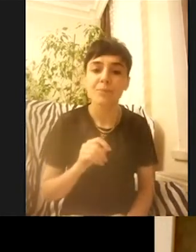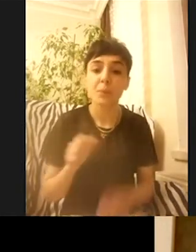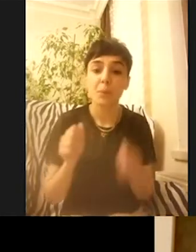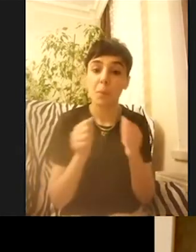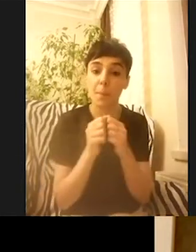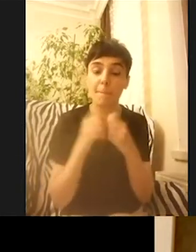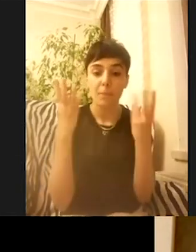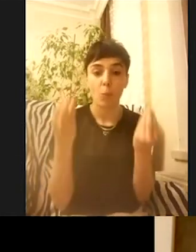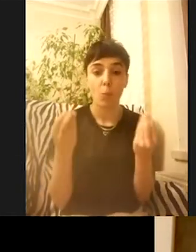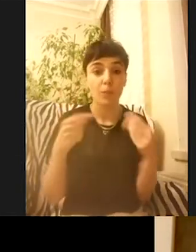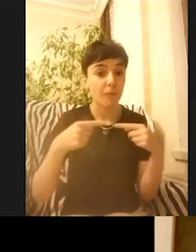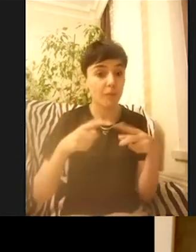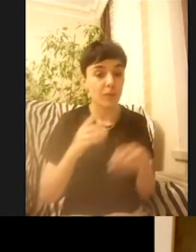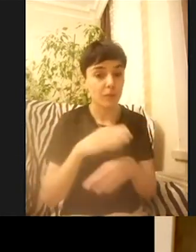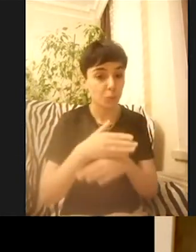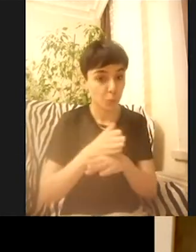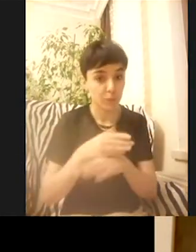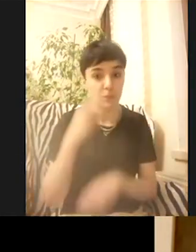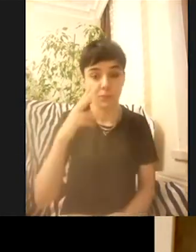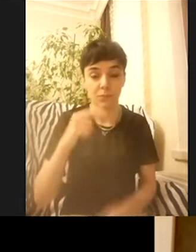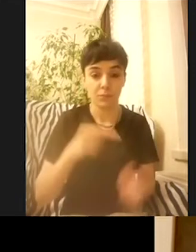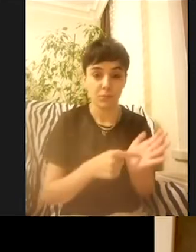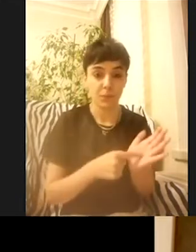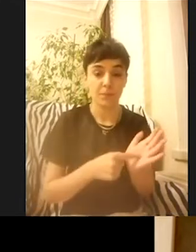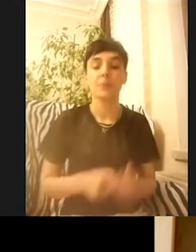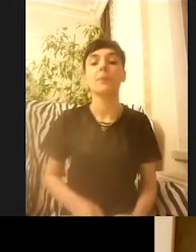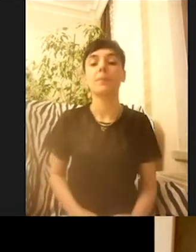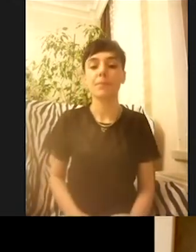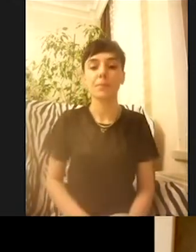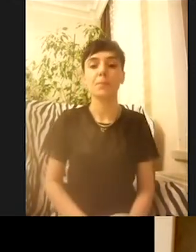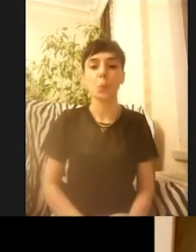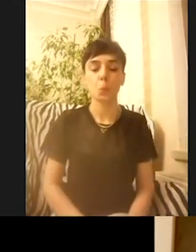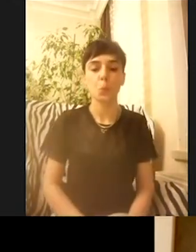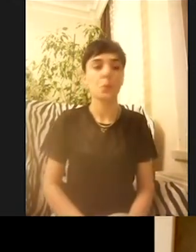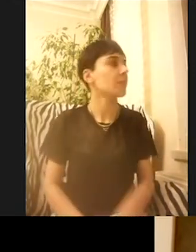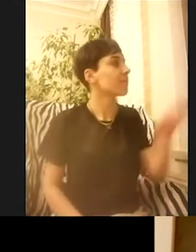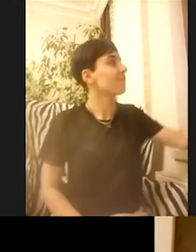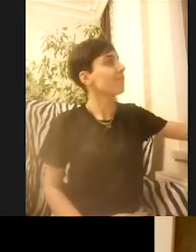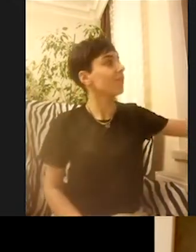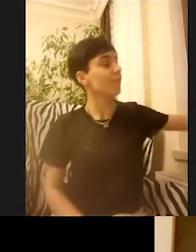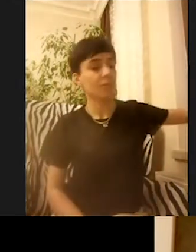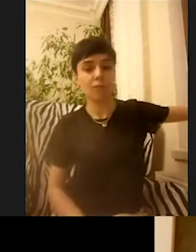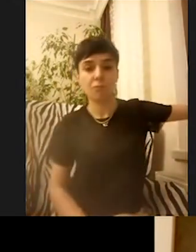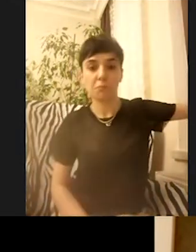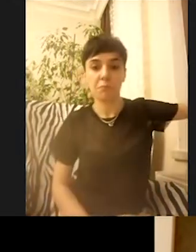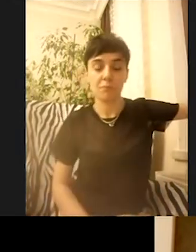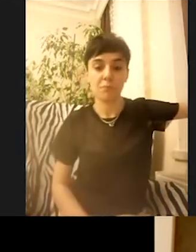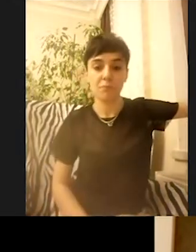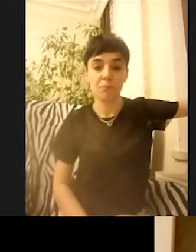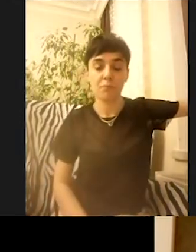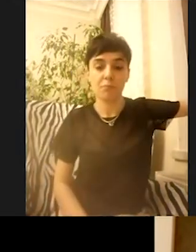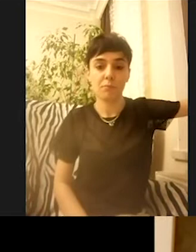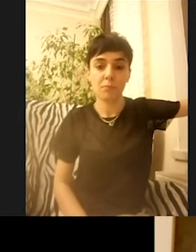with Come Out, which is a letter, a poetic letter addressed to my parents, in which